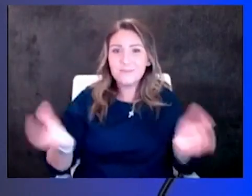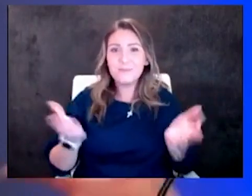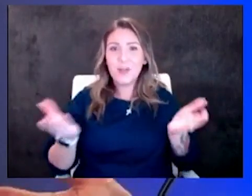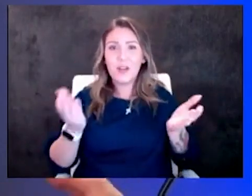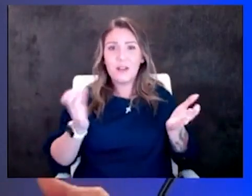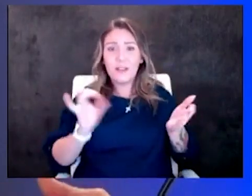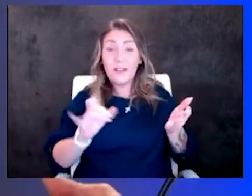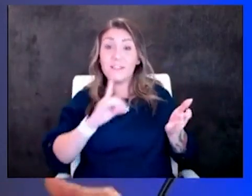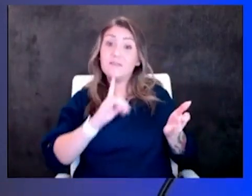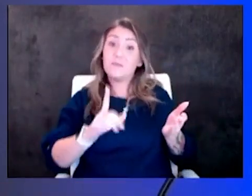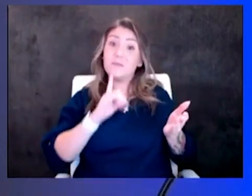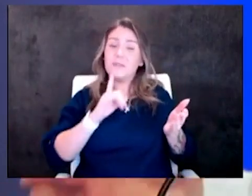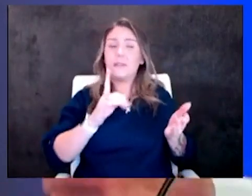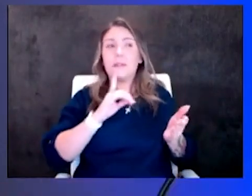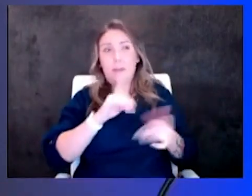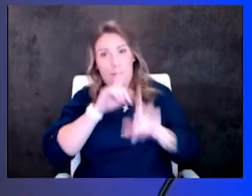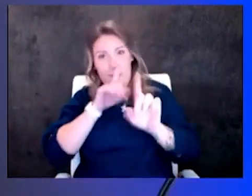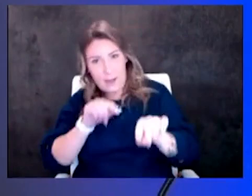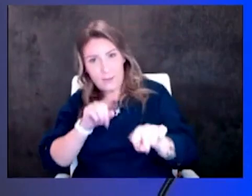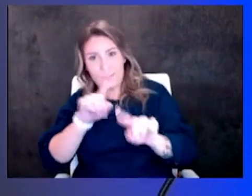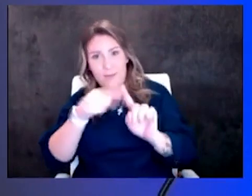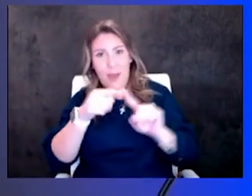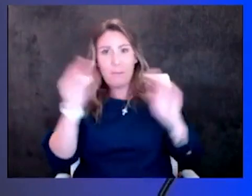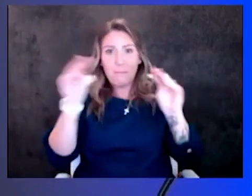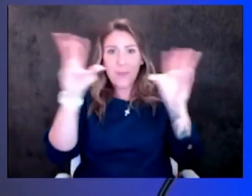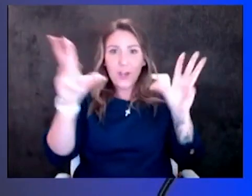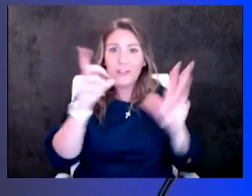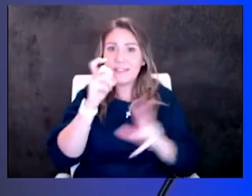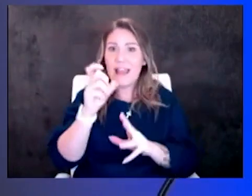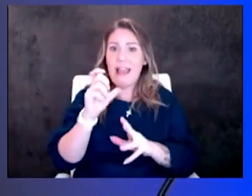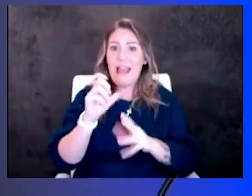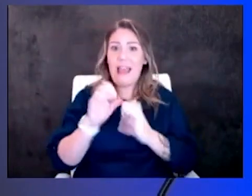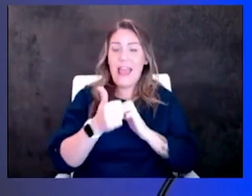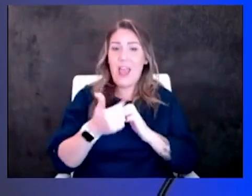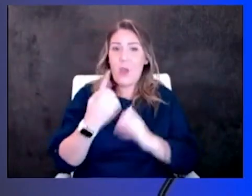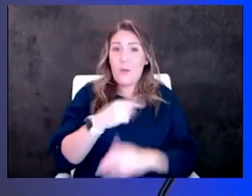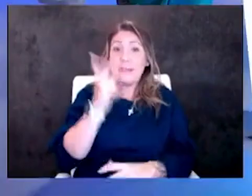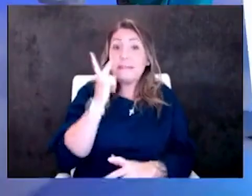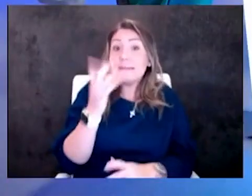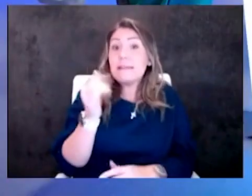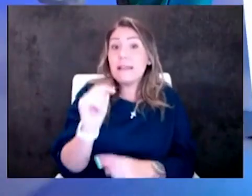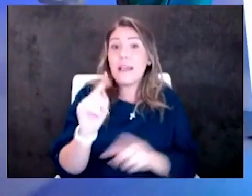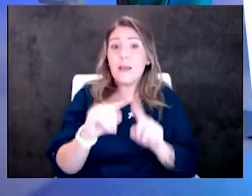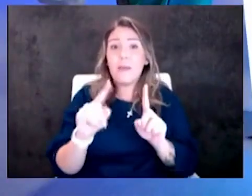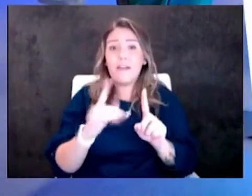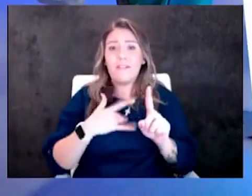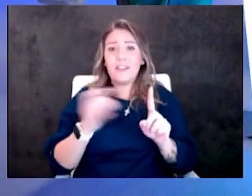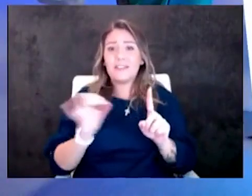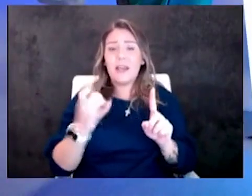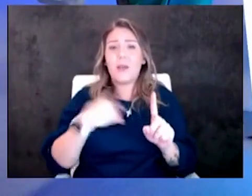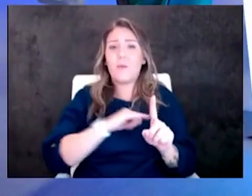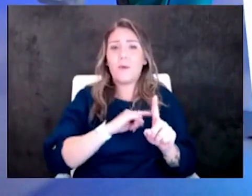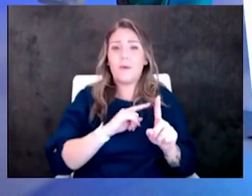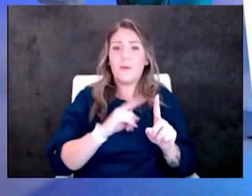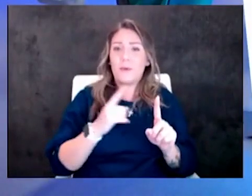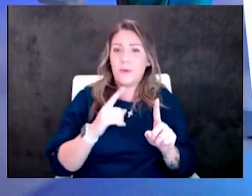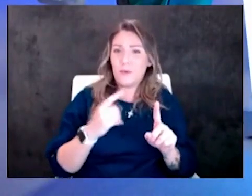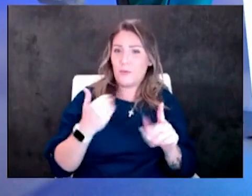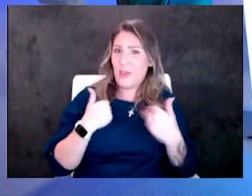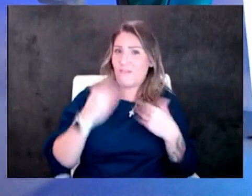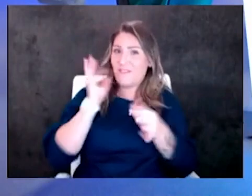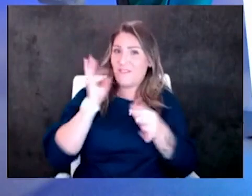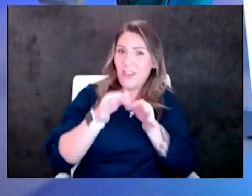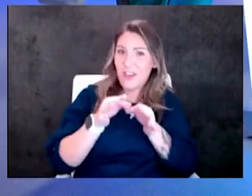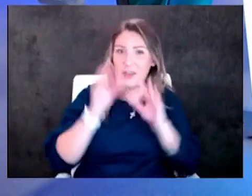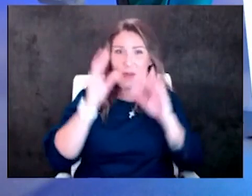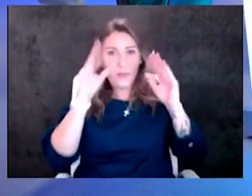long-winded answer to your question about miracles. It's not how we see it. I think it's just what we feel like we're doing. The patients can have the faith. Together we have the hope, and then y'all bring